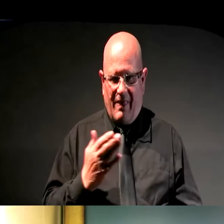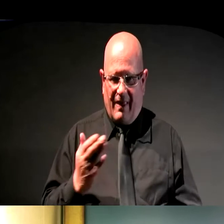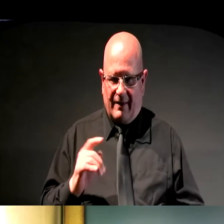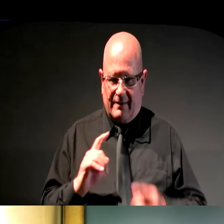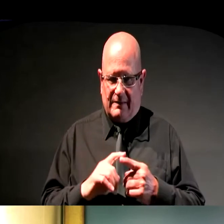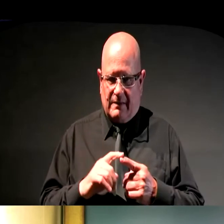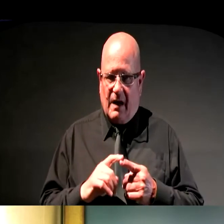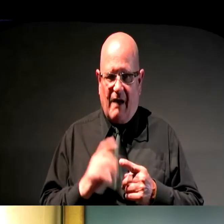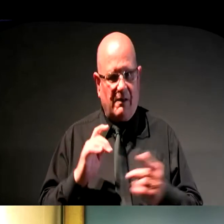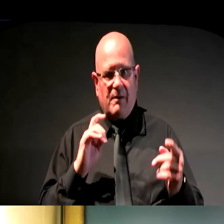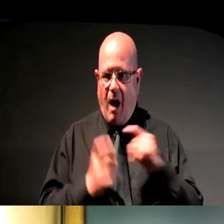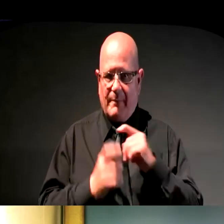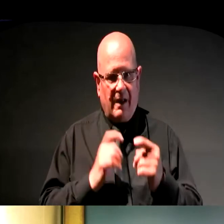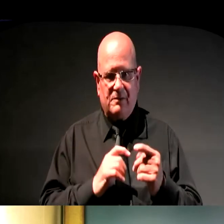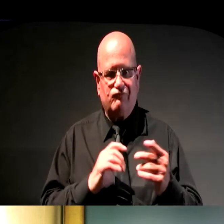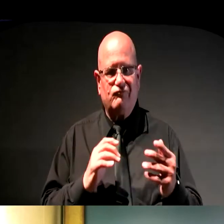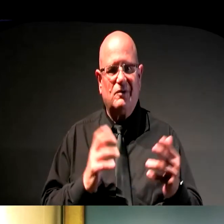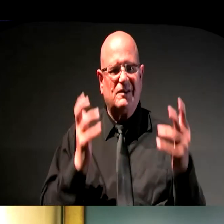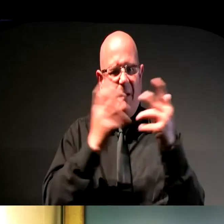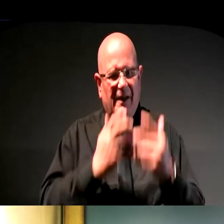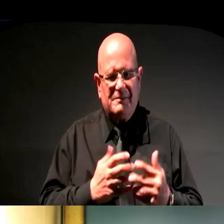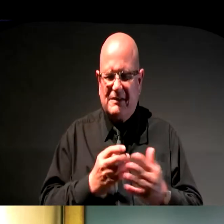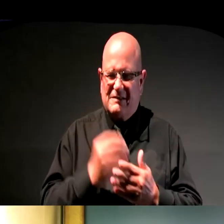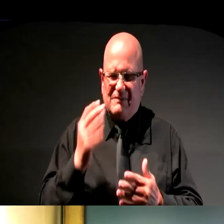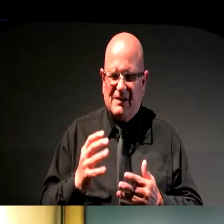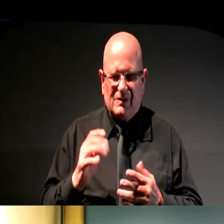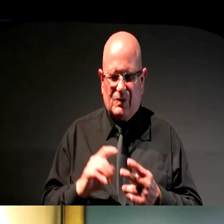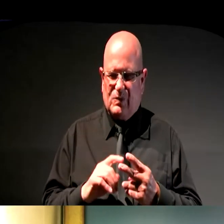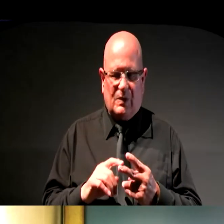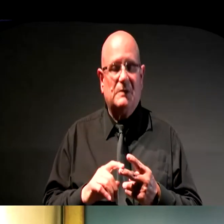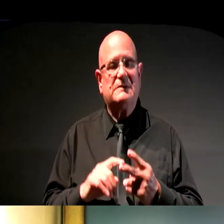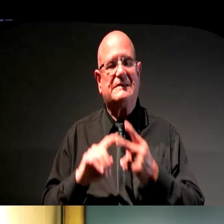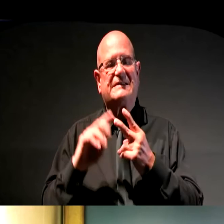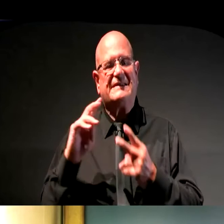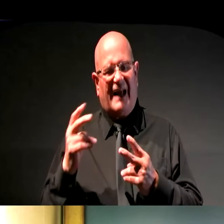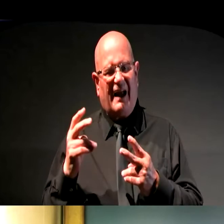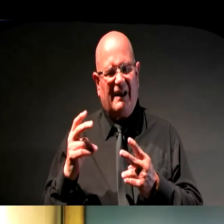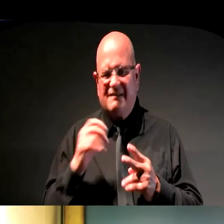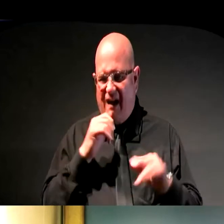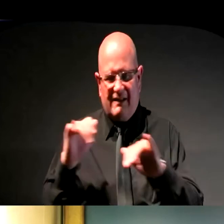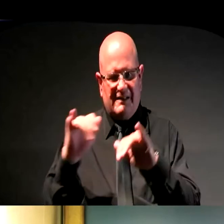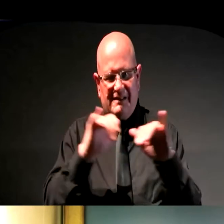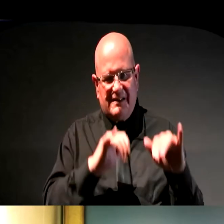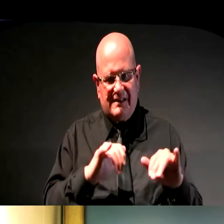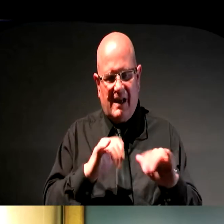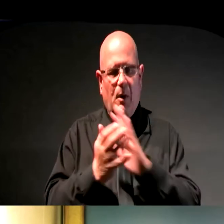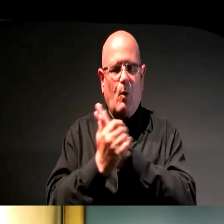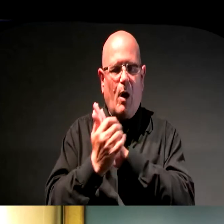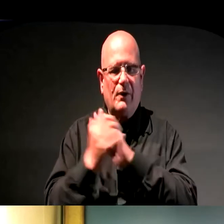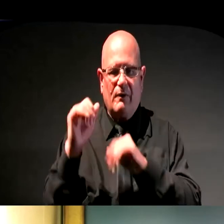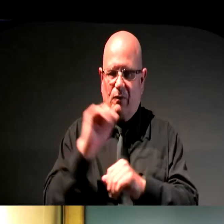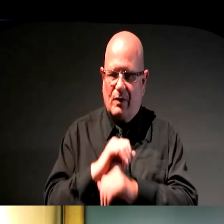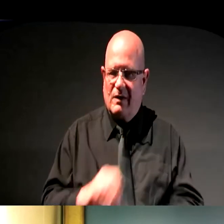tons of accommodations and it's going to be expensive. And two, I'm not going to get the same quantity of work. Now,